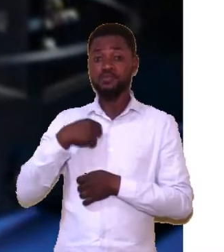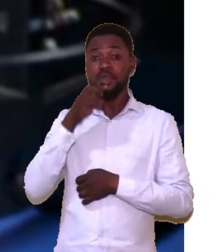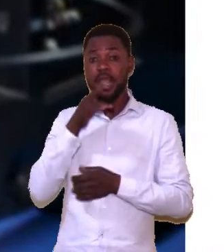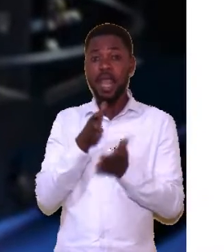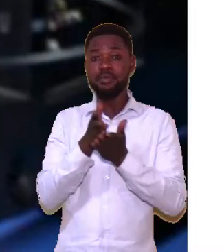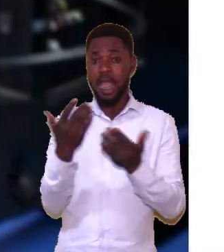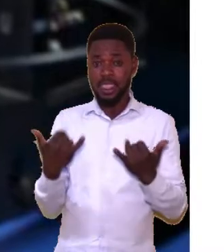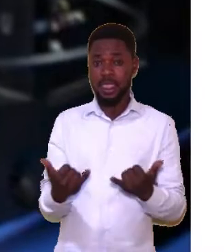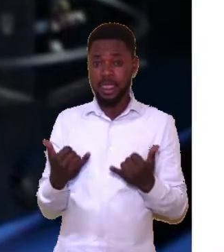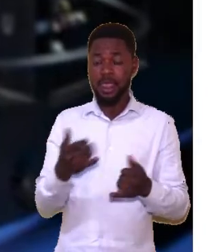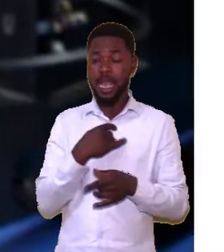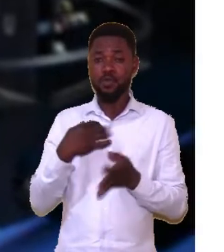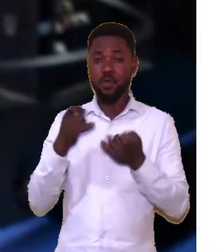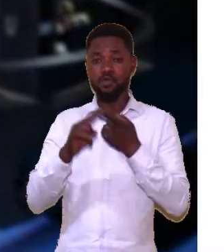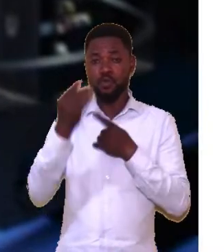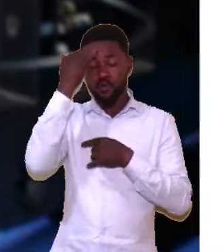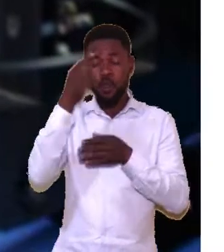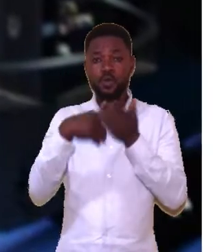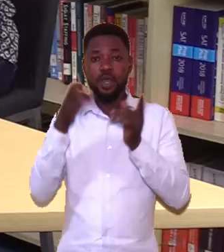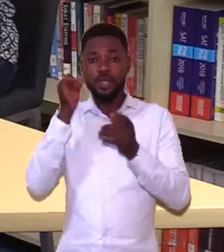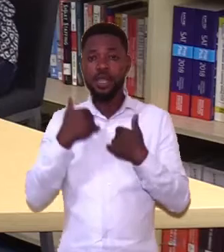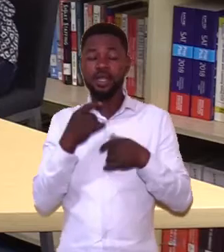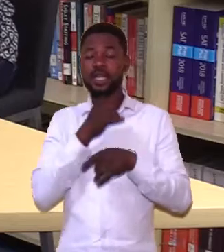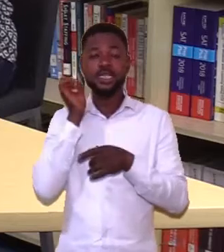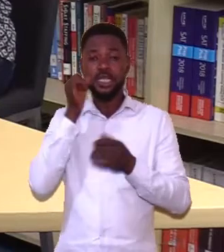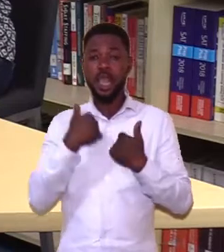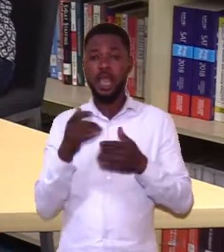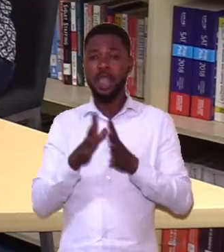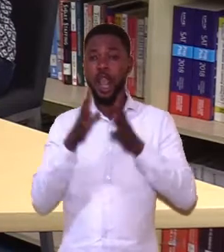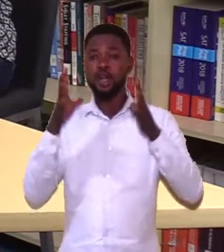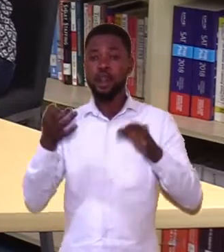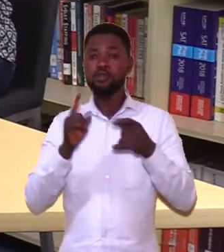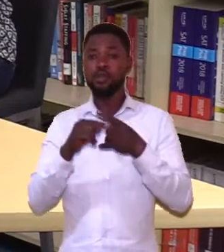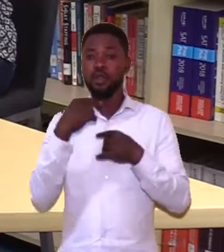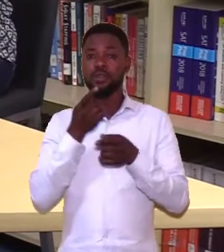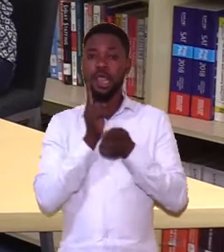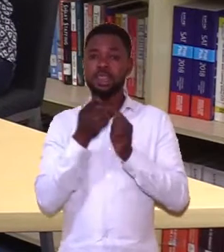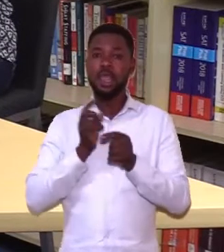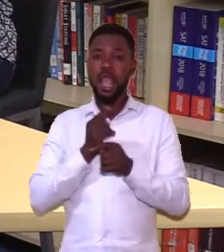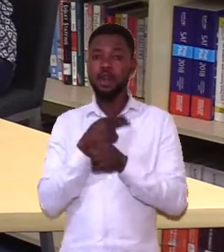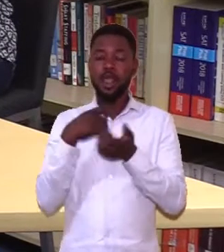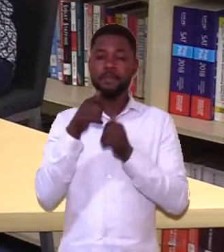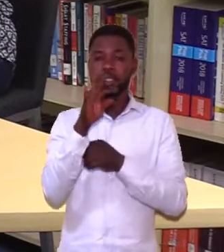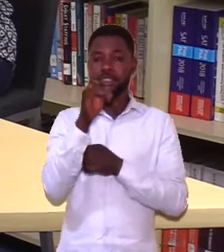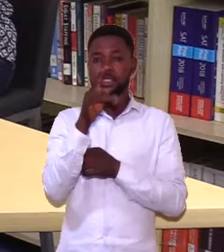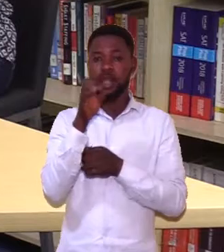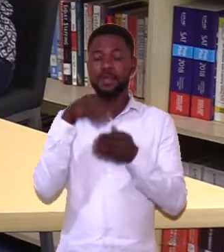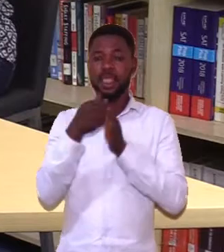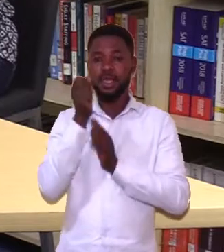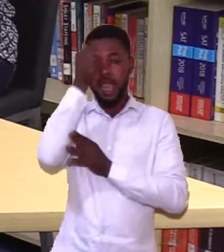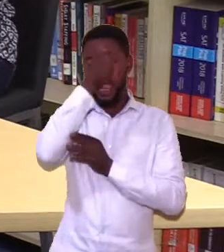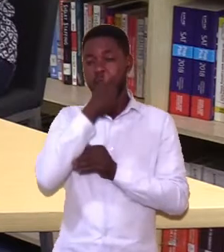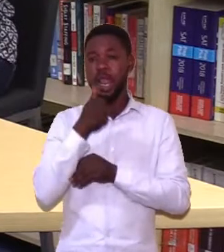right here and want to know what they do, because they have a lot that they've been doing in the area of STEAM and STEM in